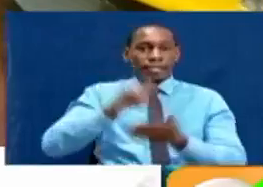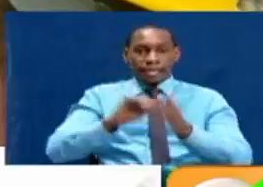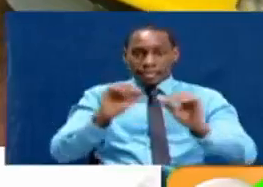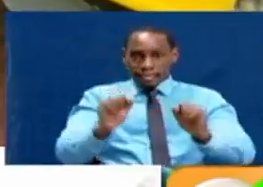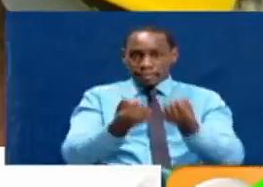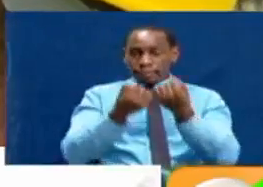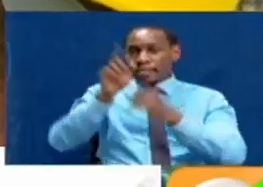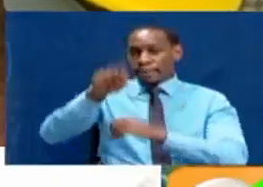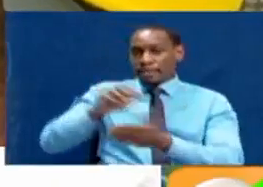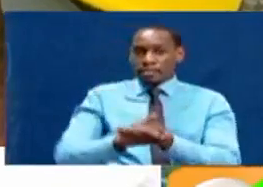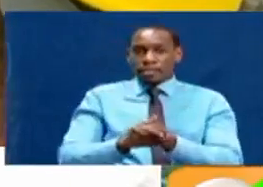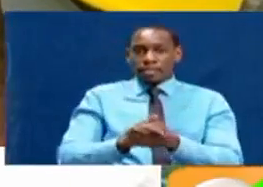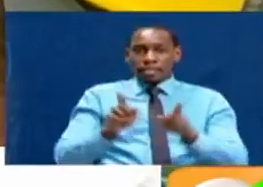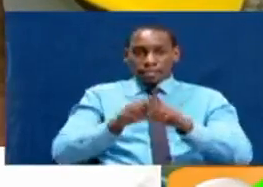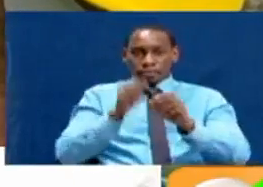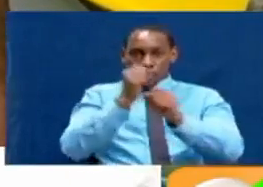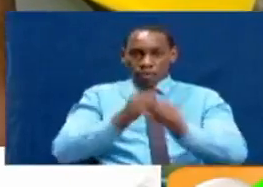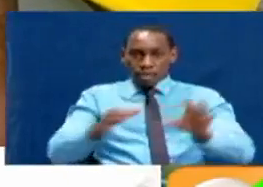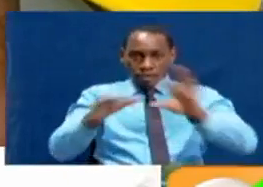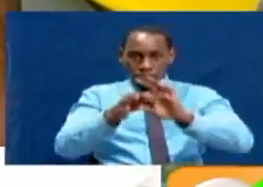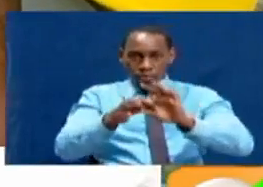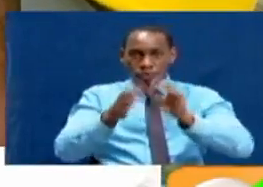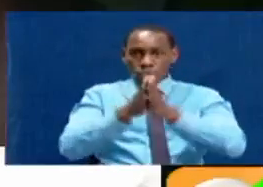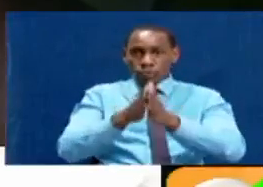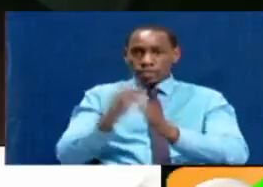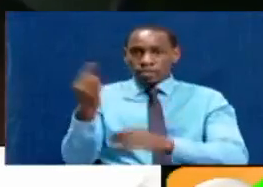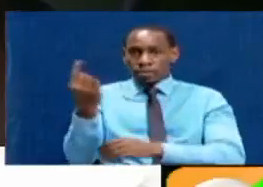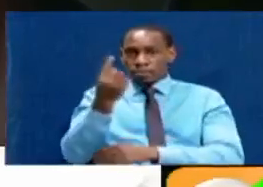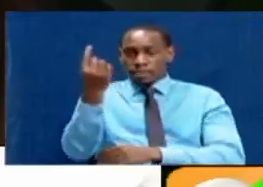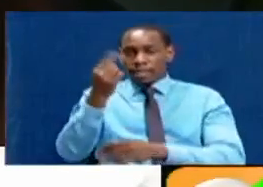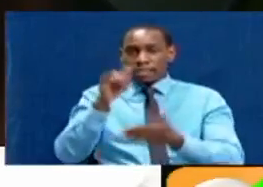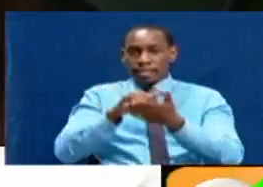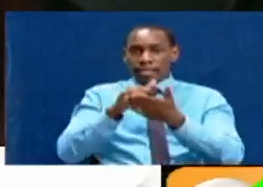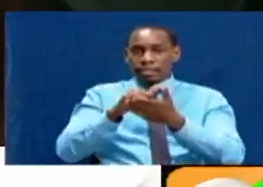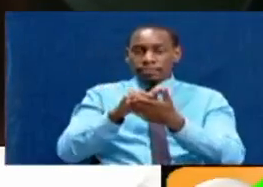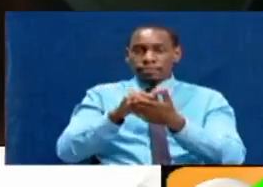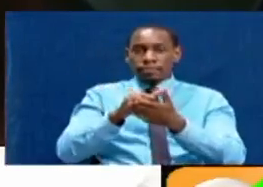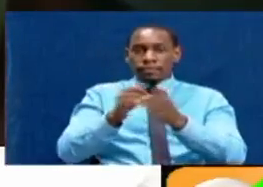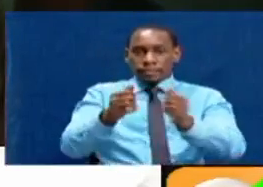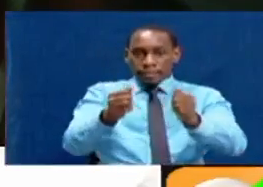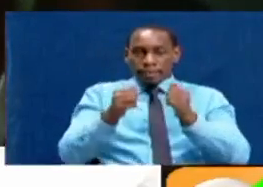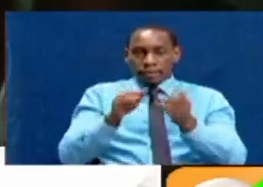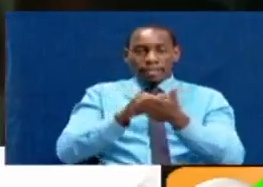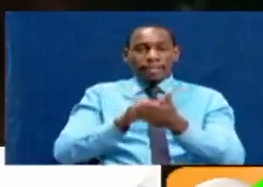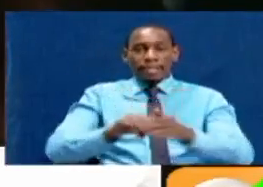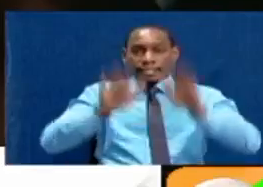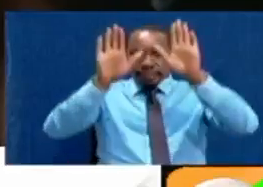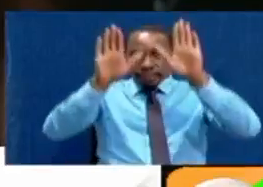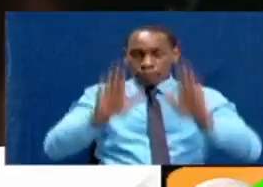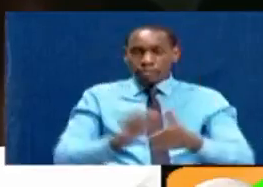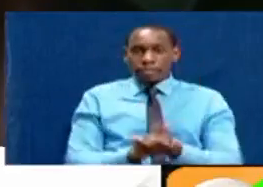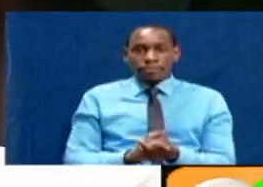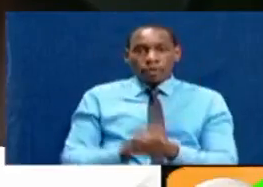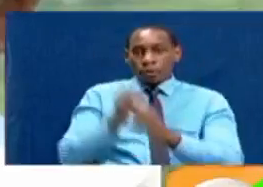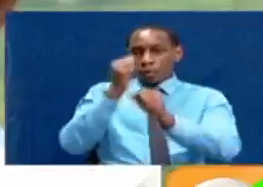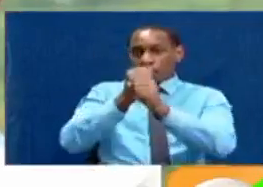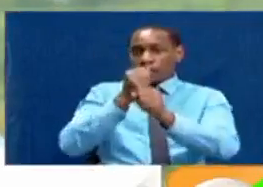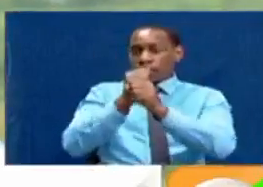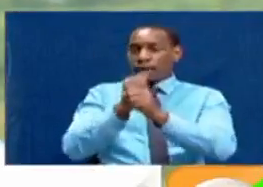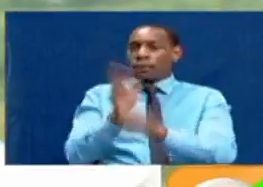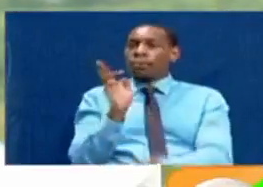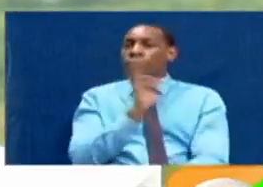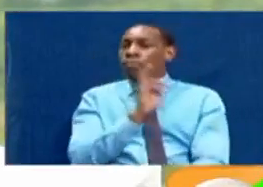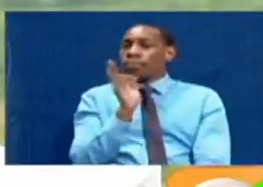ensure safety, proper coordination between them and their pilot, Major Alex Koech, is paramount. This operation is very